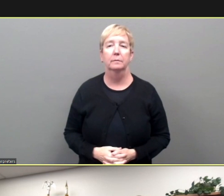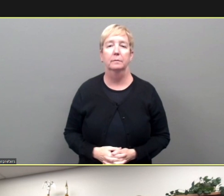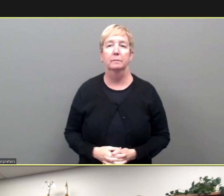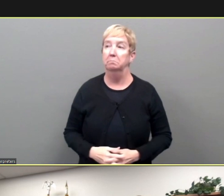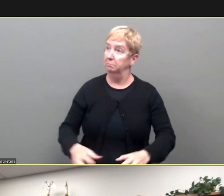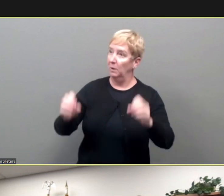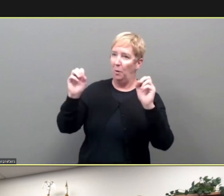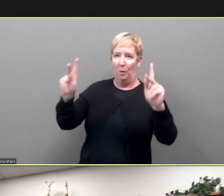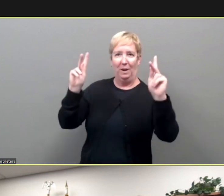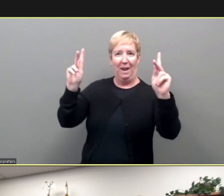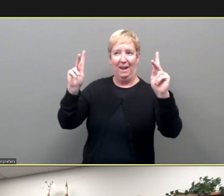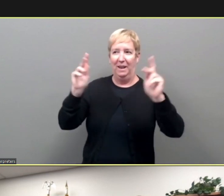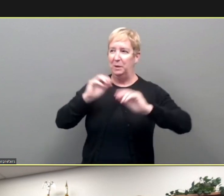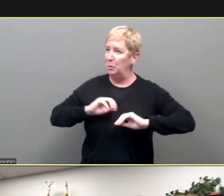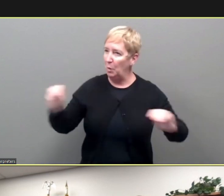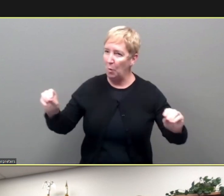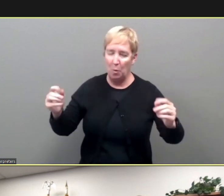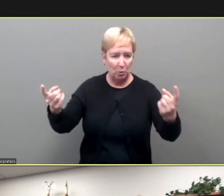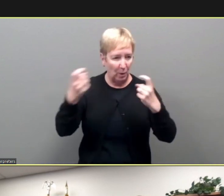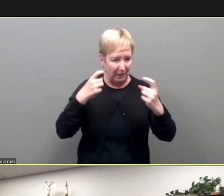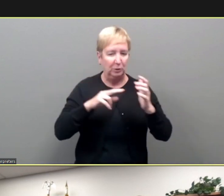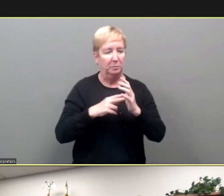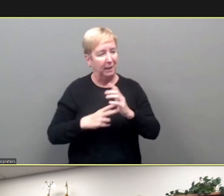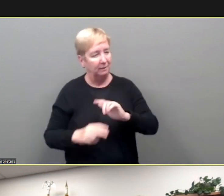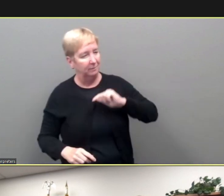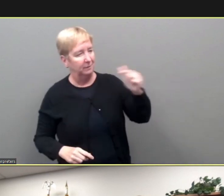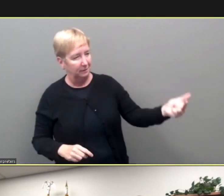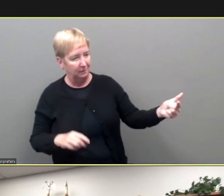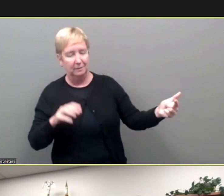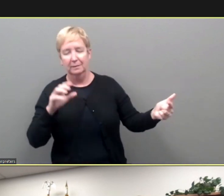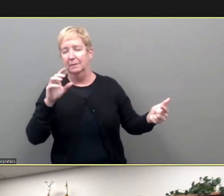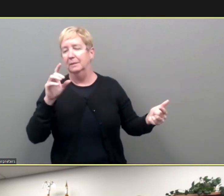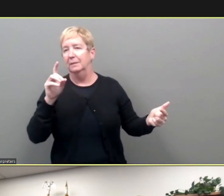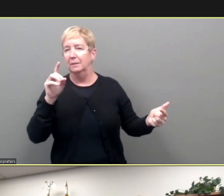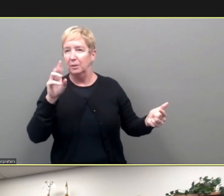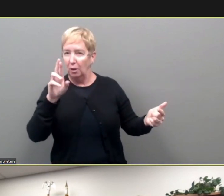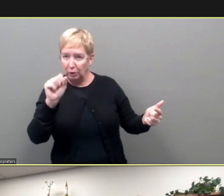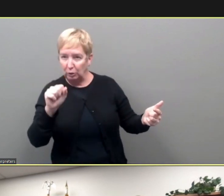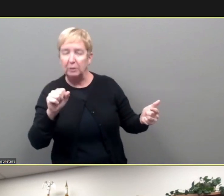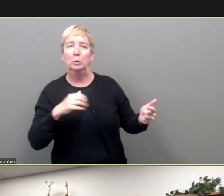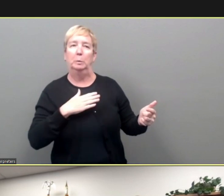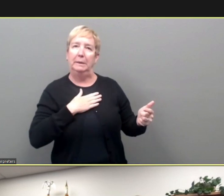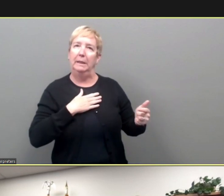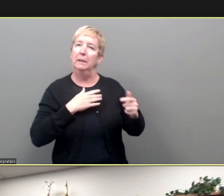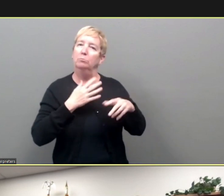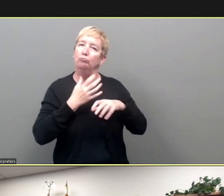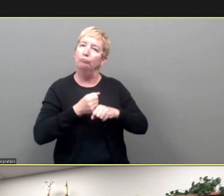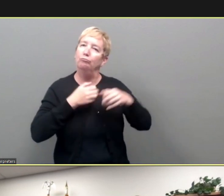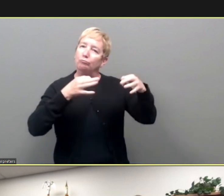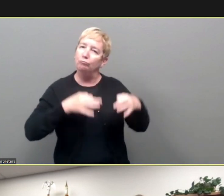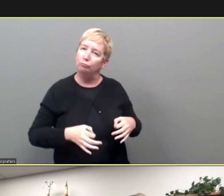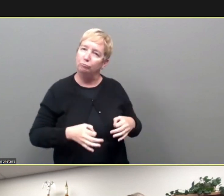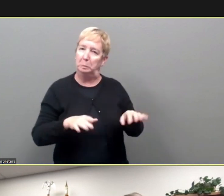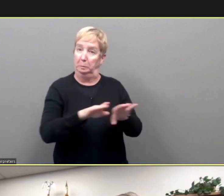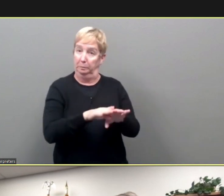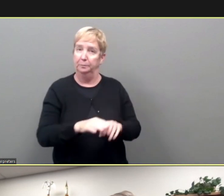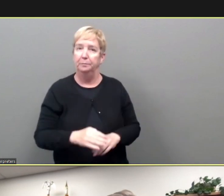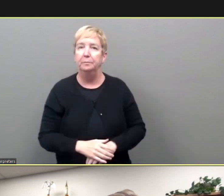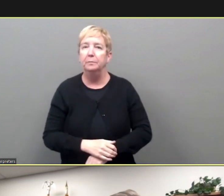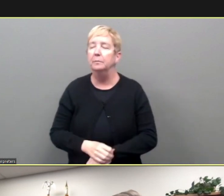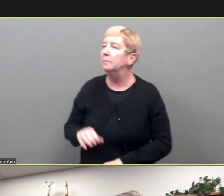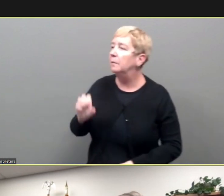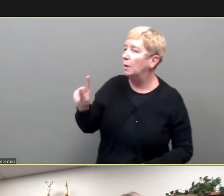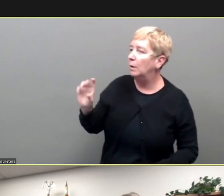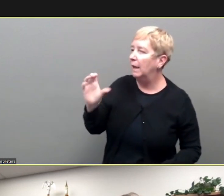Okay, seeing none, I will turn it over to Dr. Scrace and our principals to wind things down for us today. How about